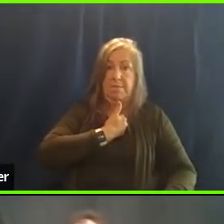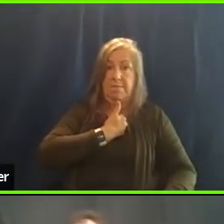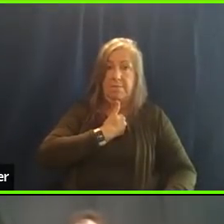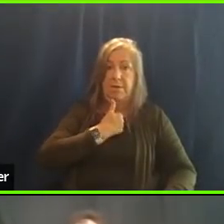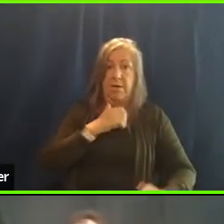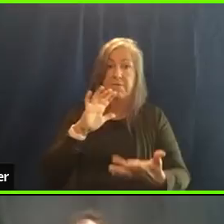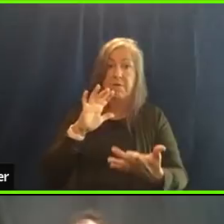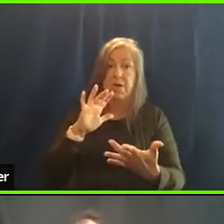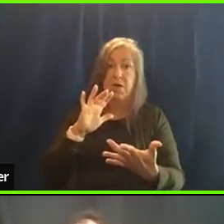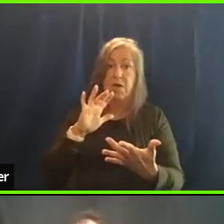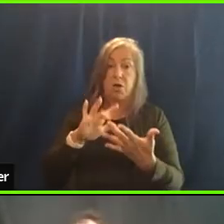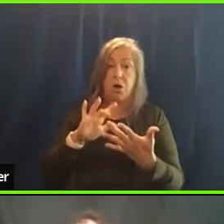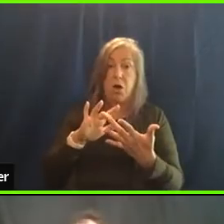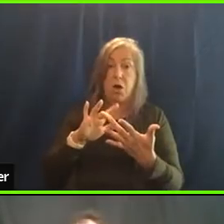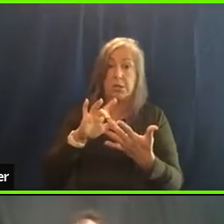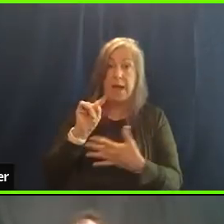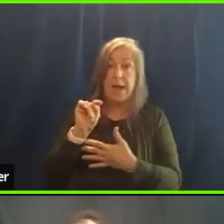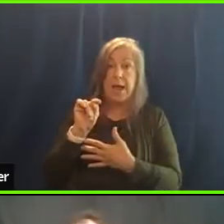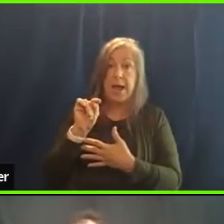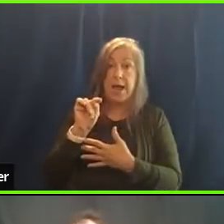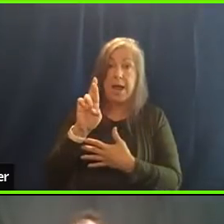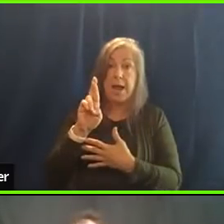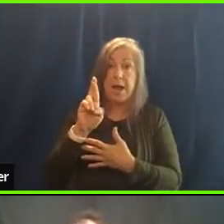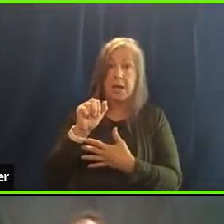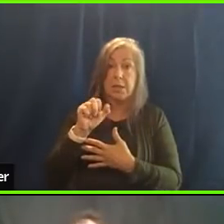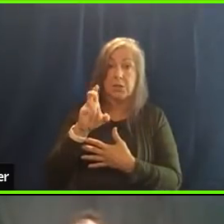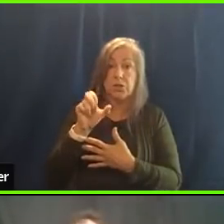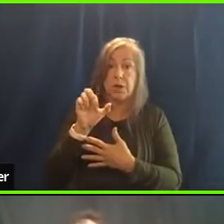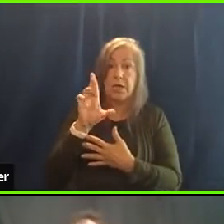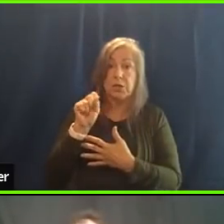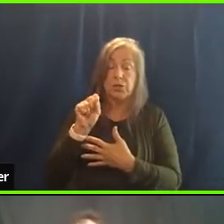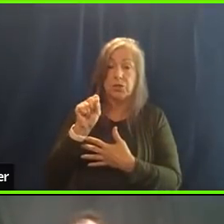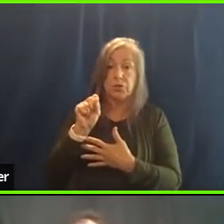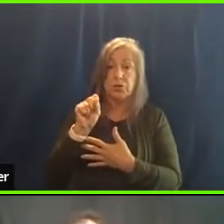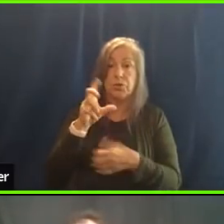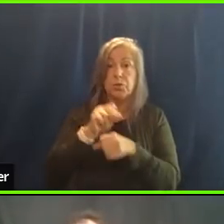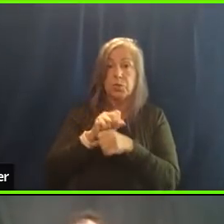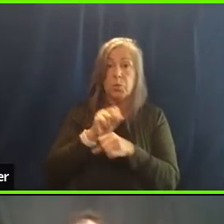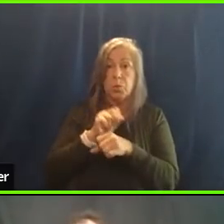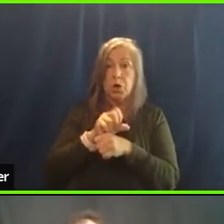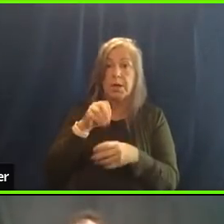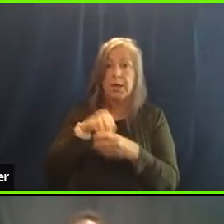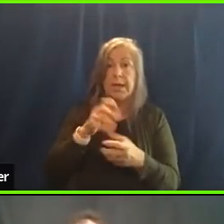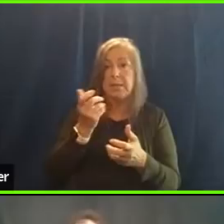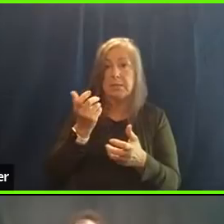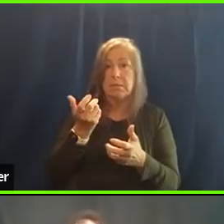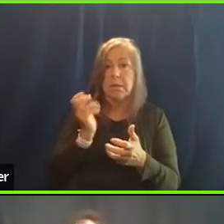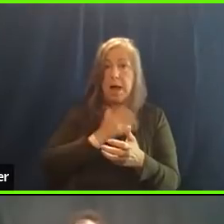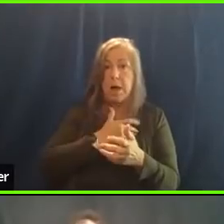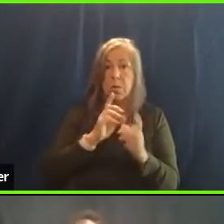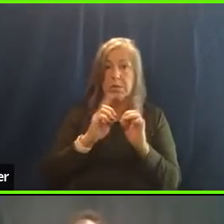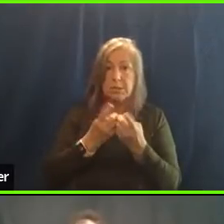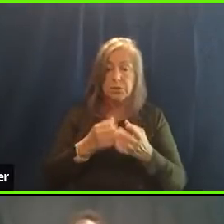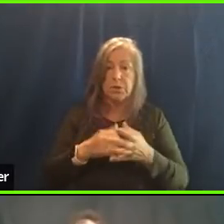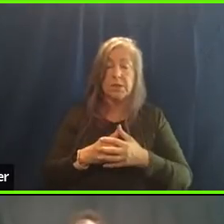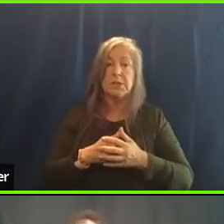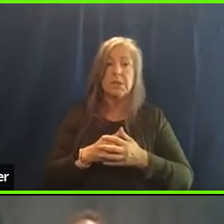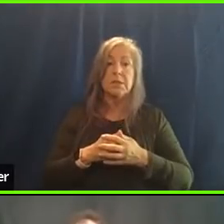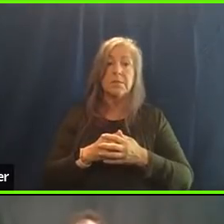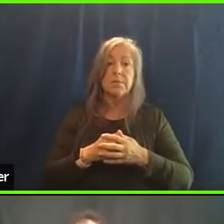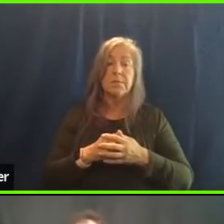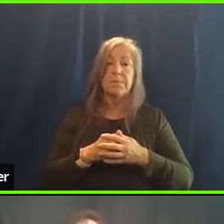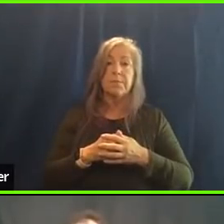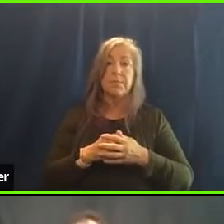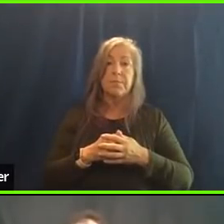internally. So we will be working with the health department, but we can provide another level of service to the